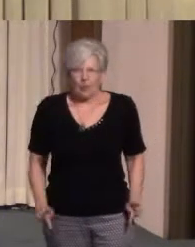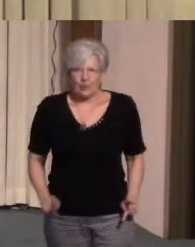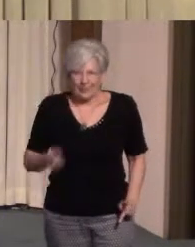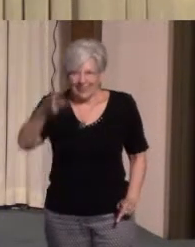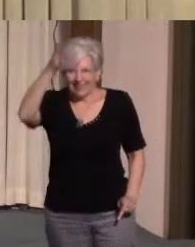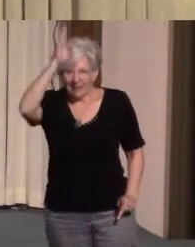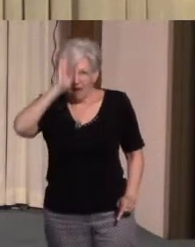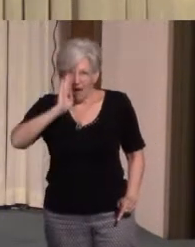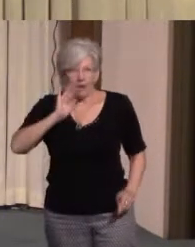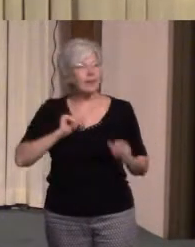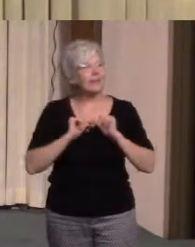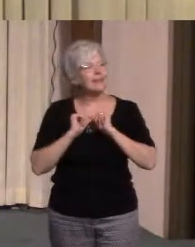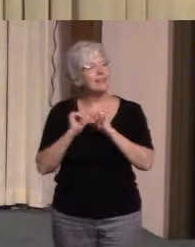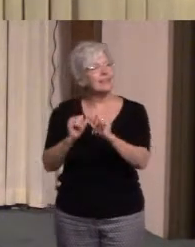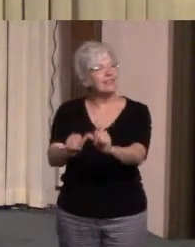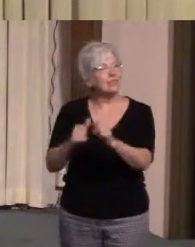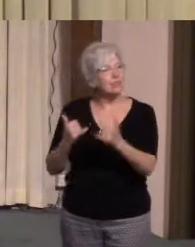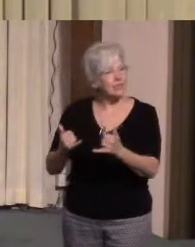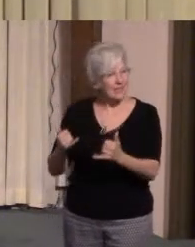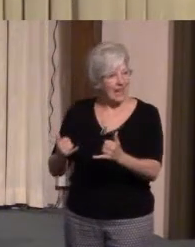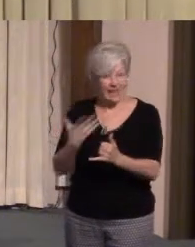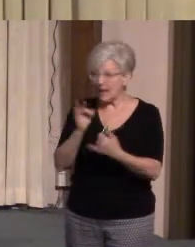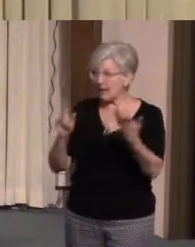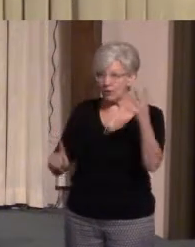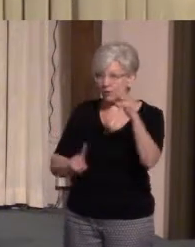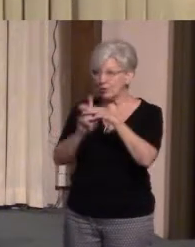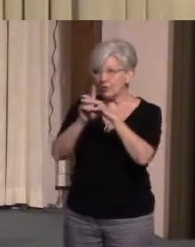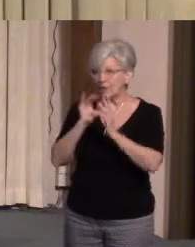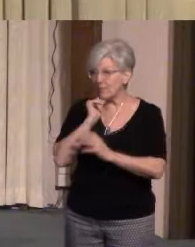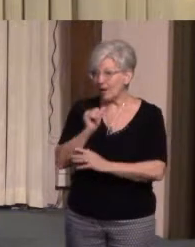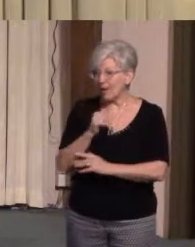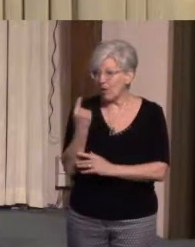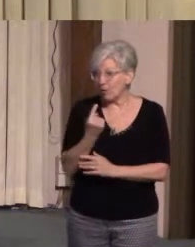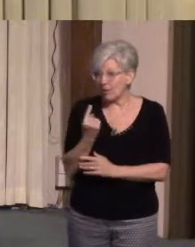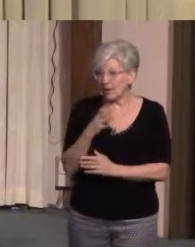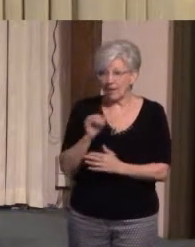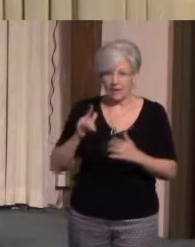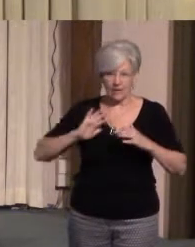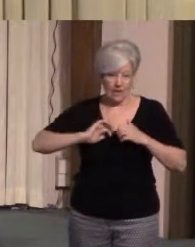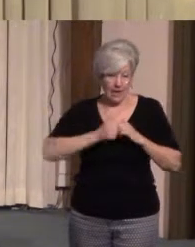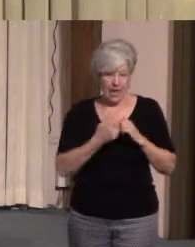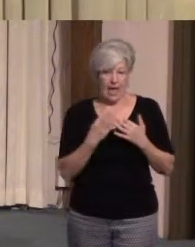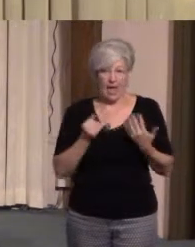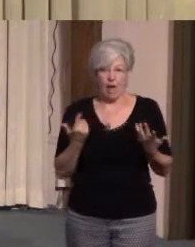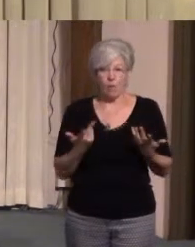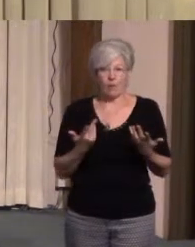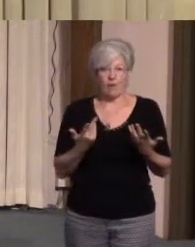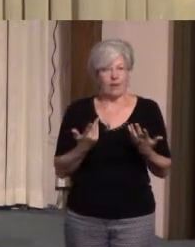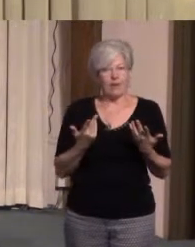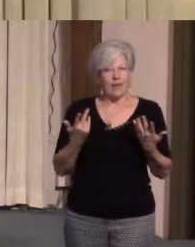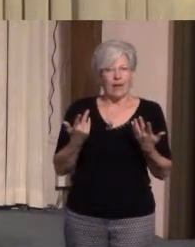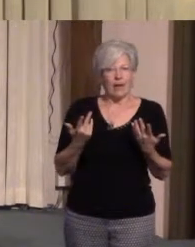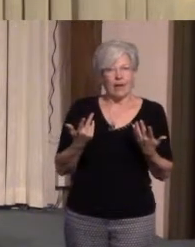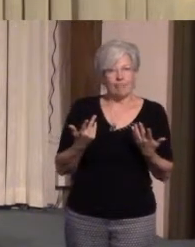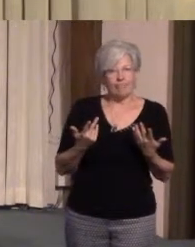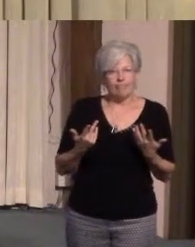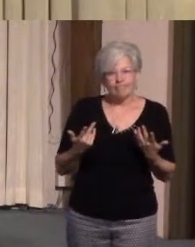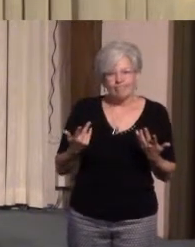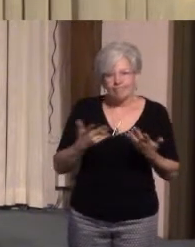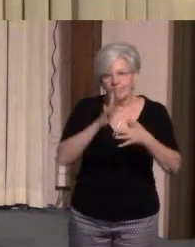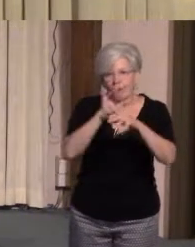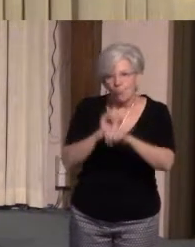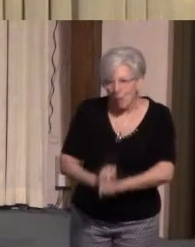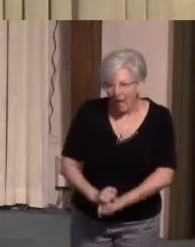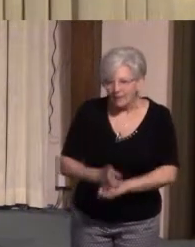anthropomorphic God, one that has human attributes, remains to this day. And it shows up not only